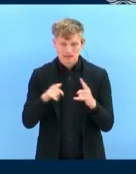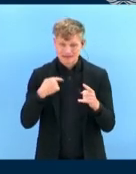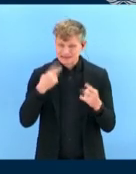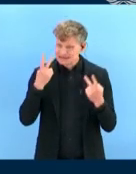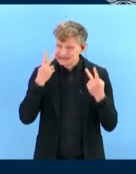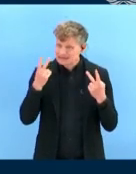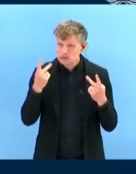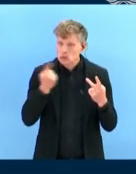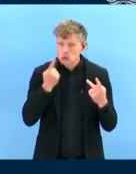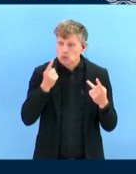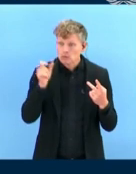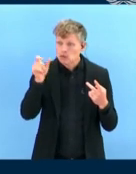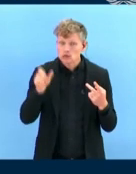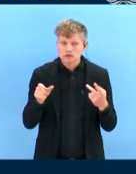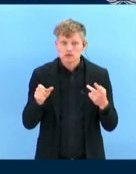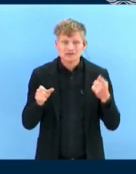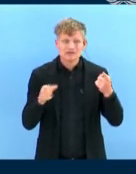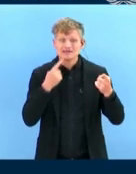who